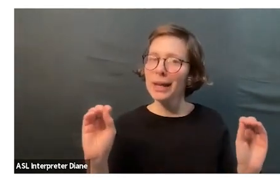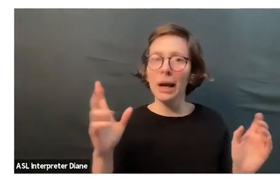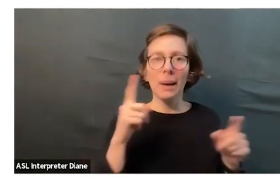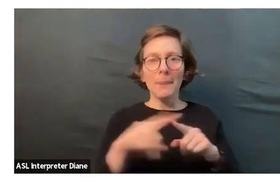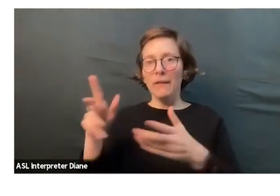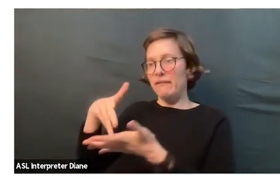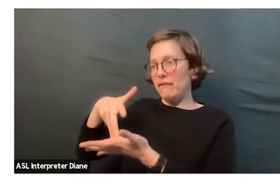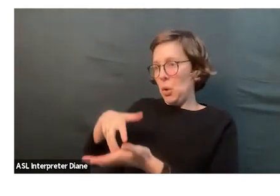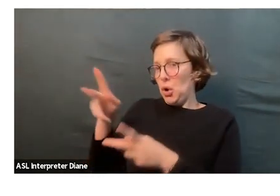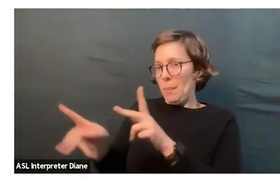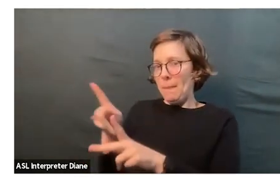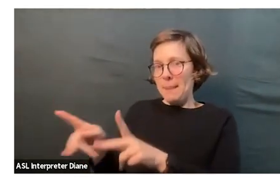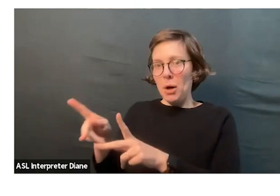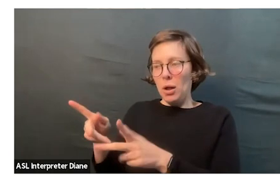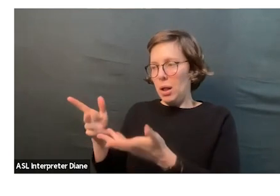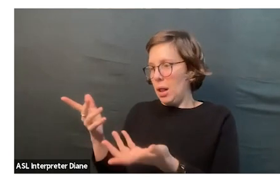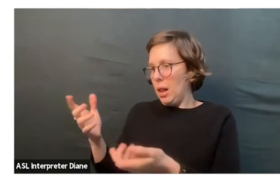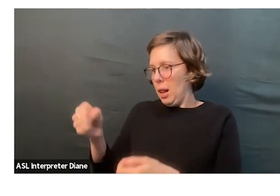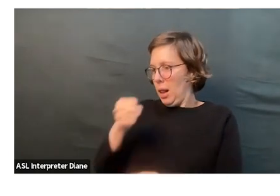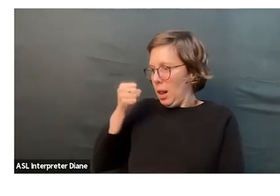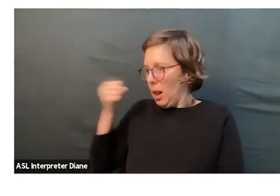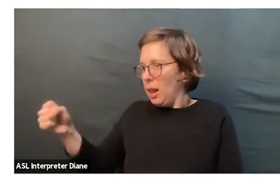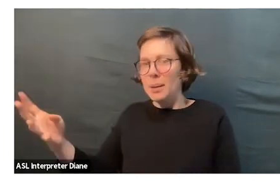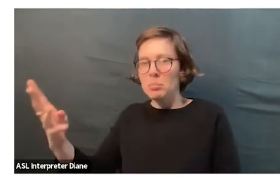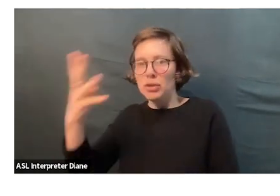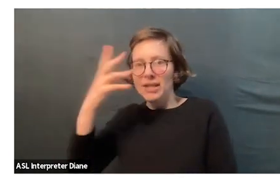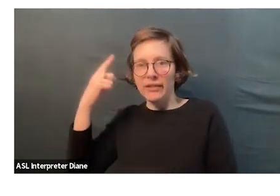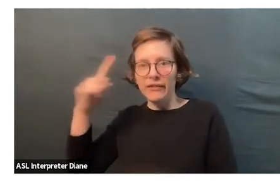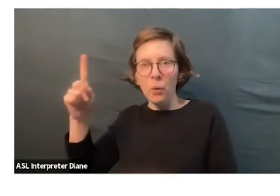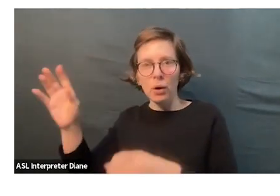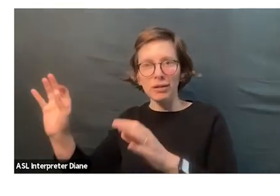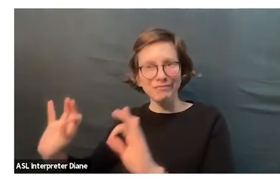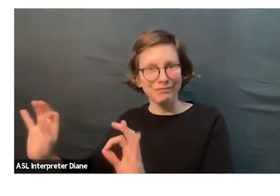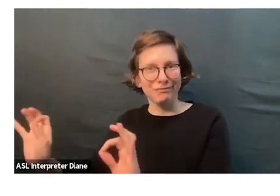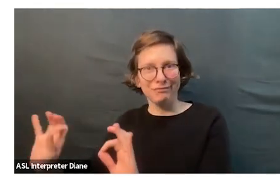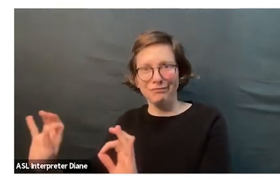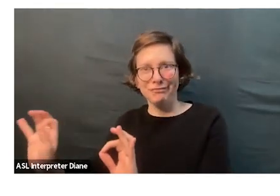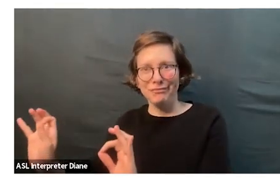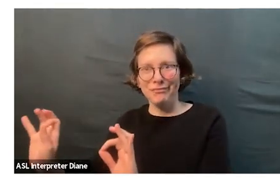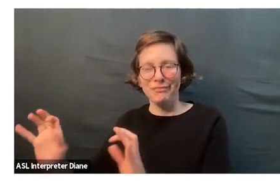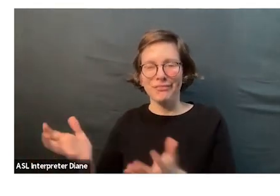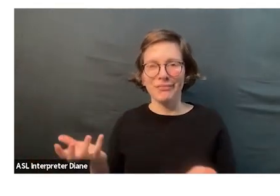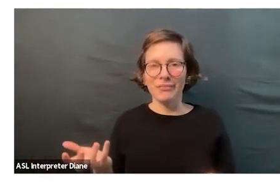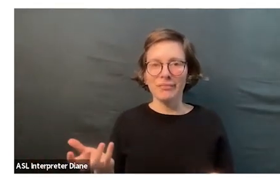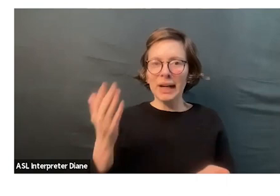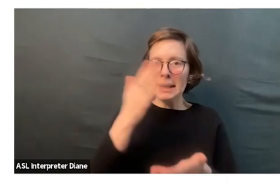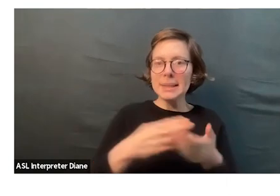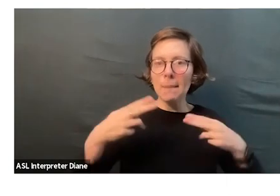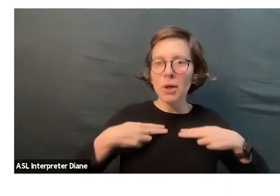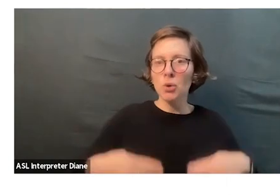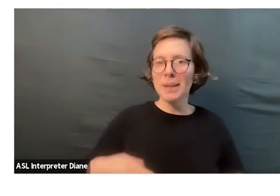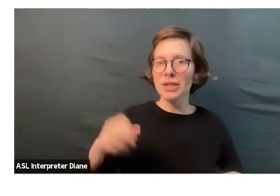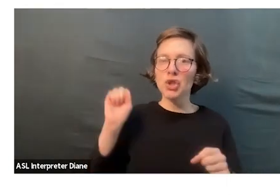headmongers of corporations, the ones that are really killing us, are going around flying on private jets. I mean, I really think that